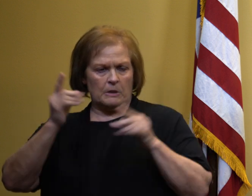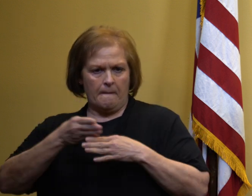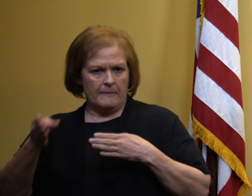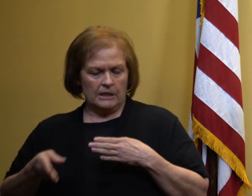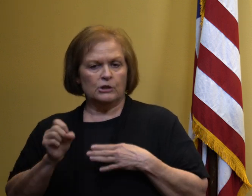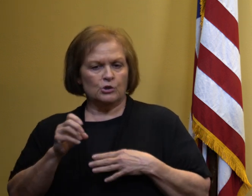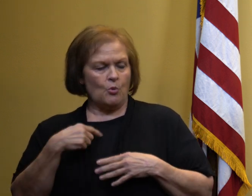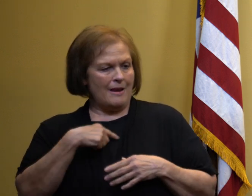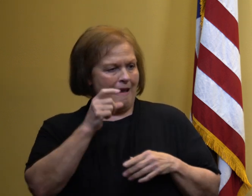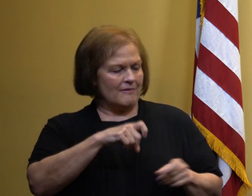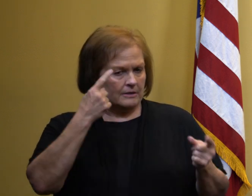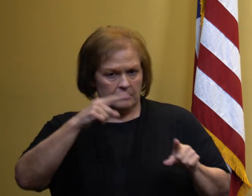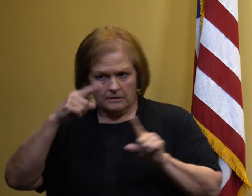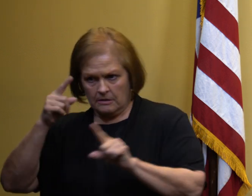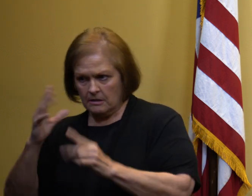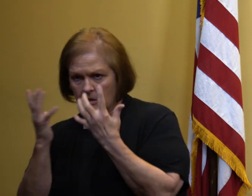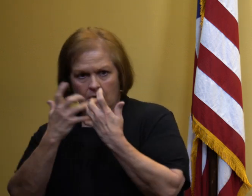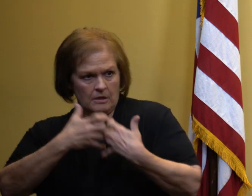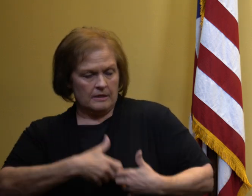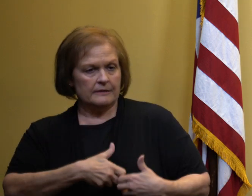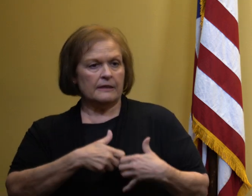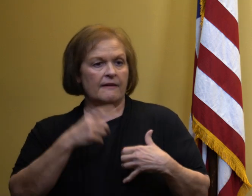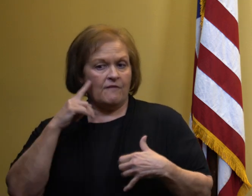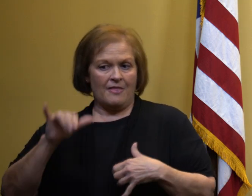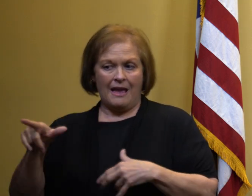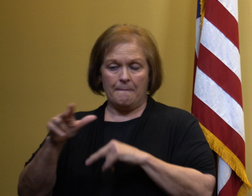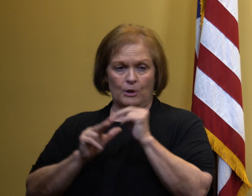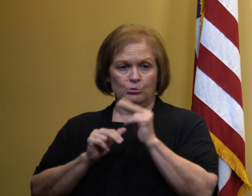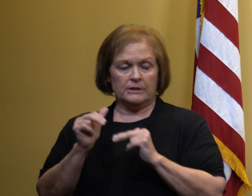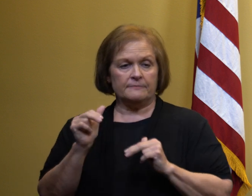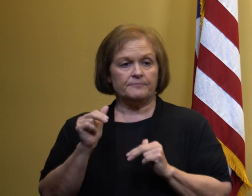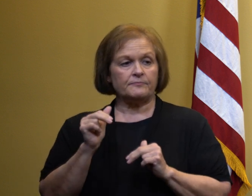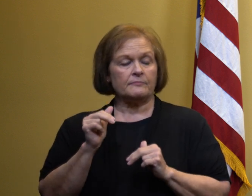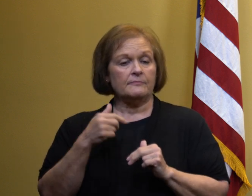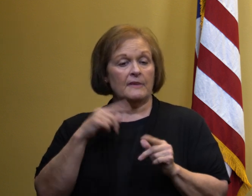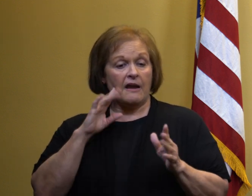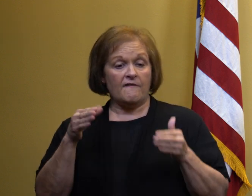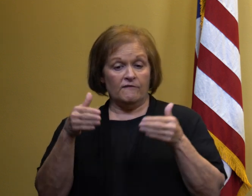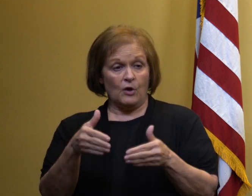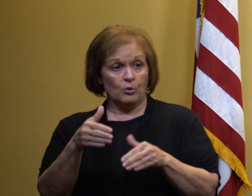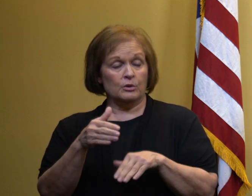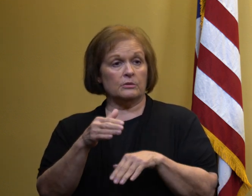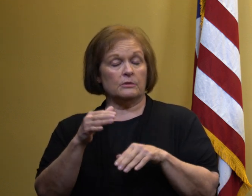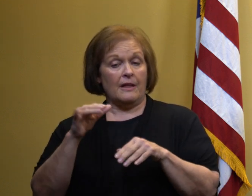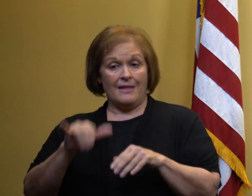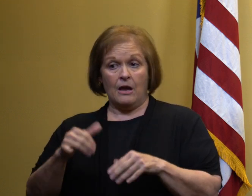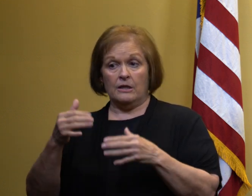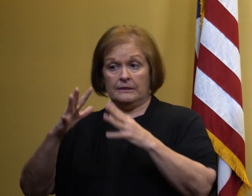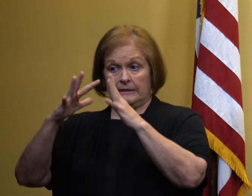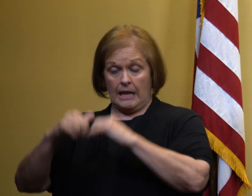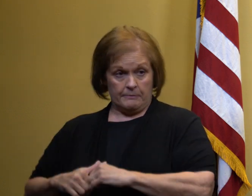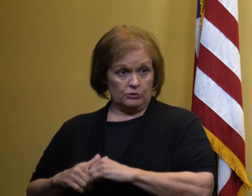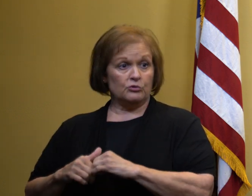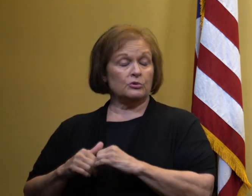same page relative to this particular site. But again, I focused on demolition. That's been on the